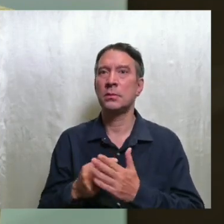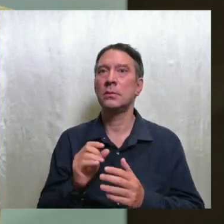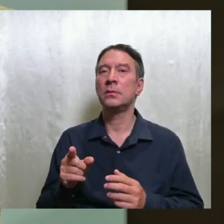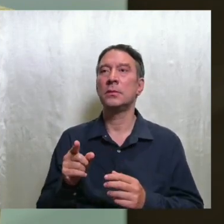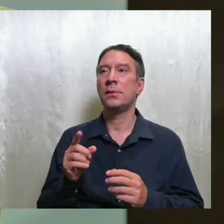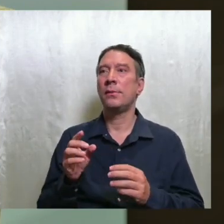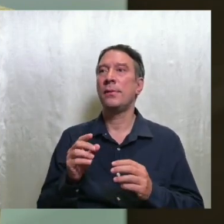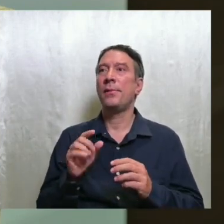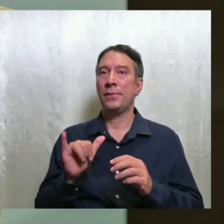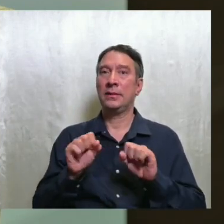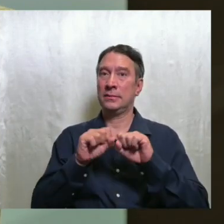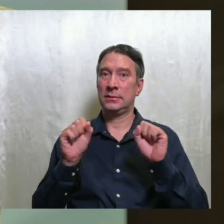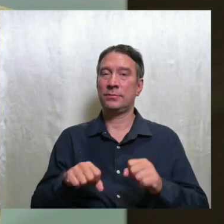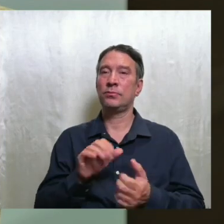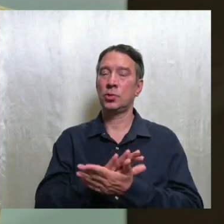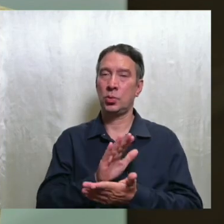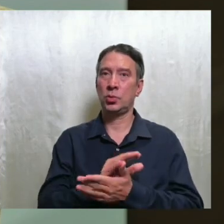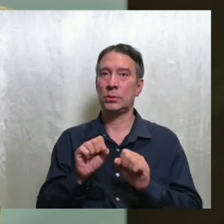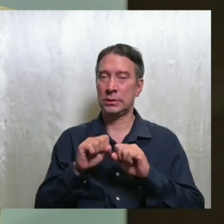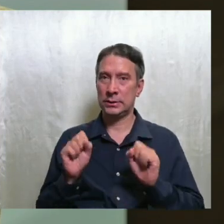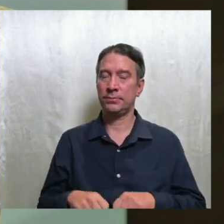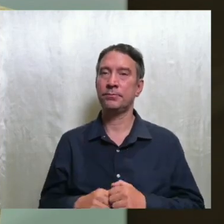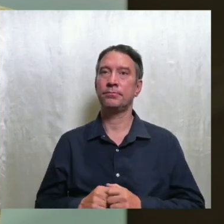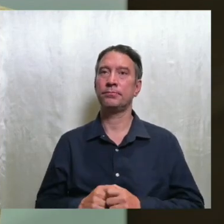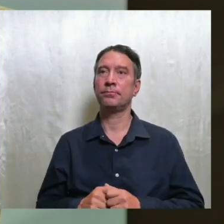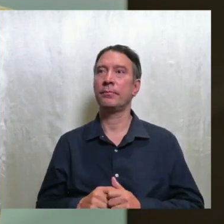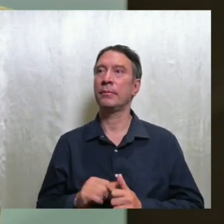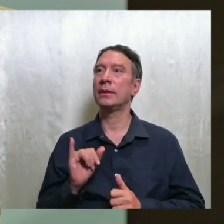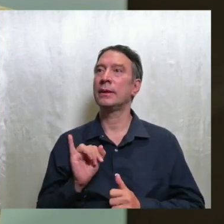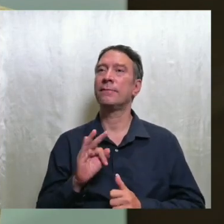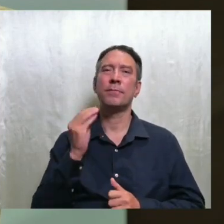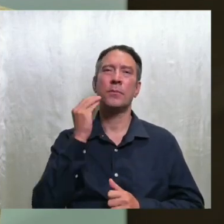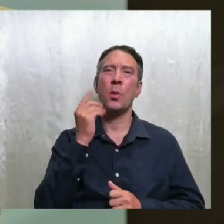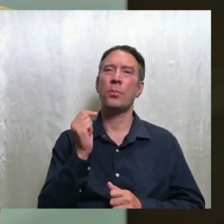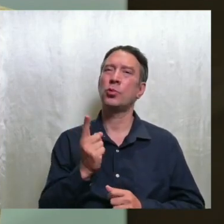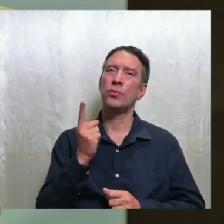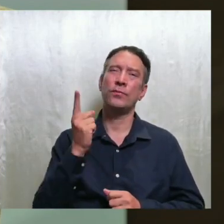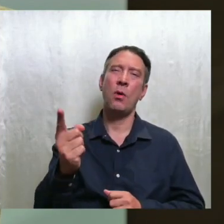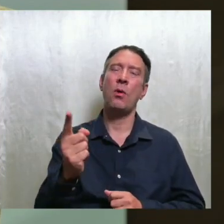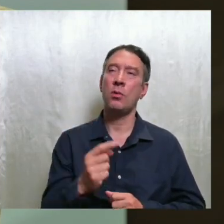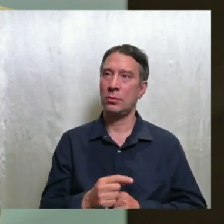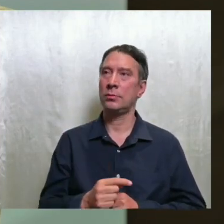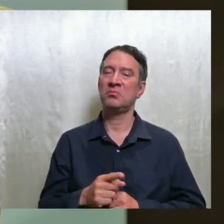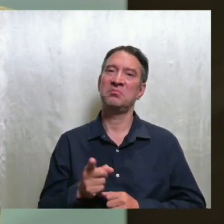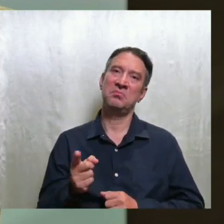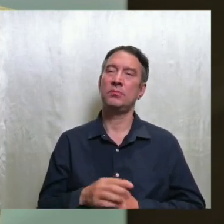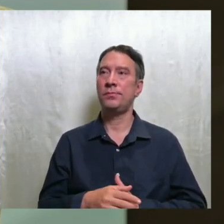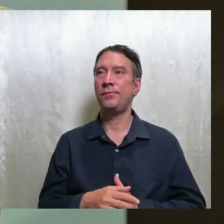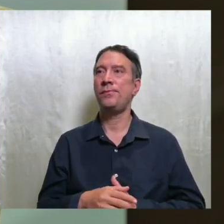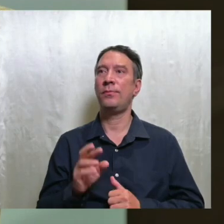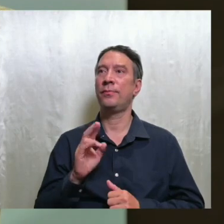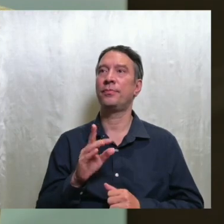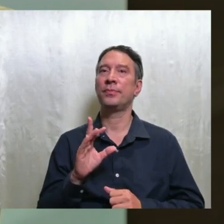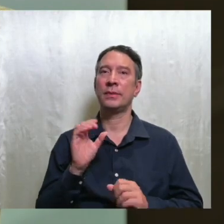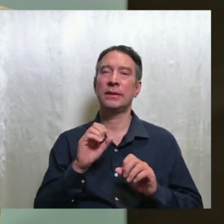you're really in far-flung areas, then you work with the barangay, for example. So in the Philippines, we have the smallest unit of